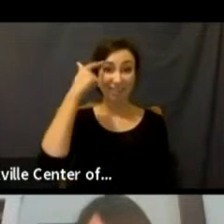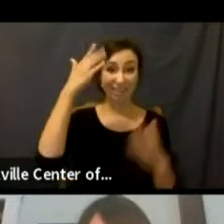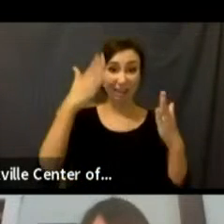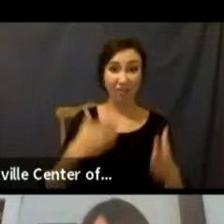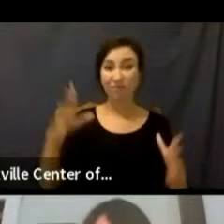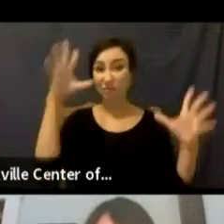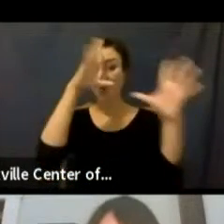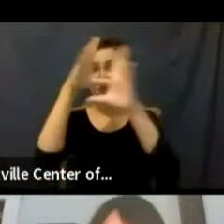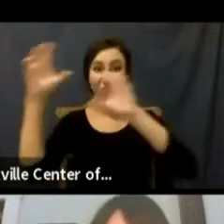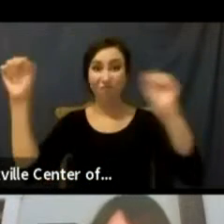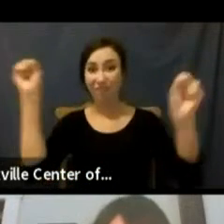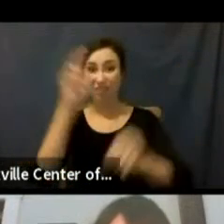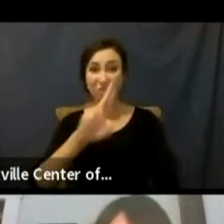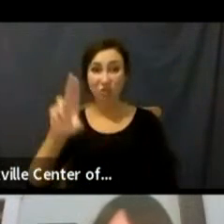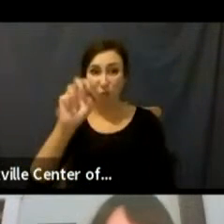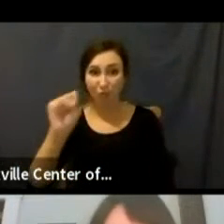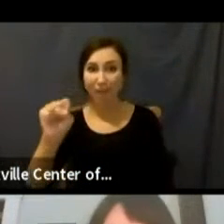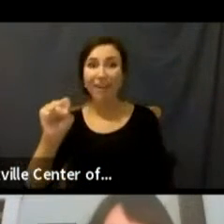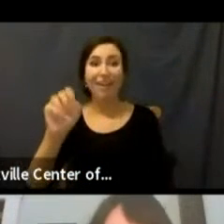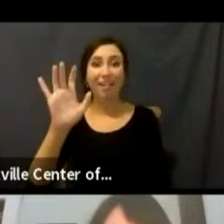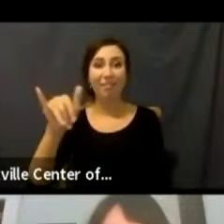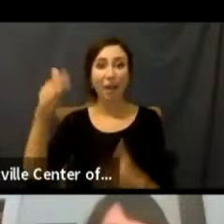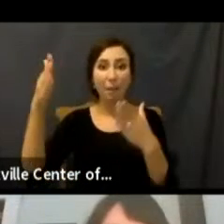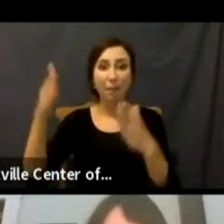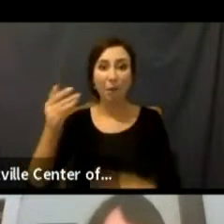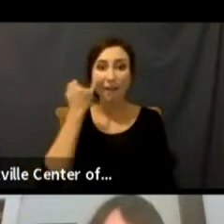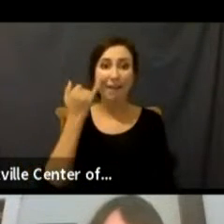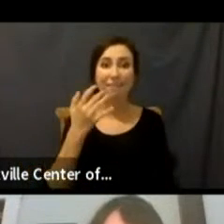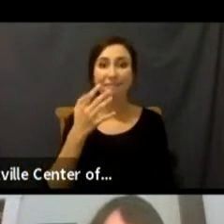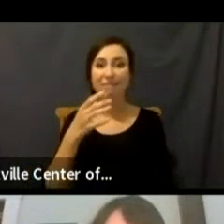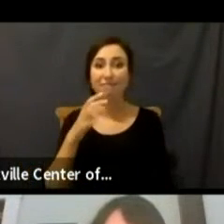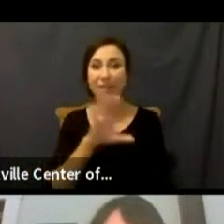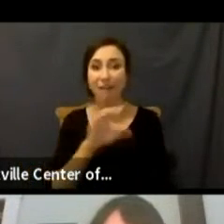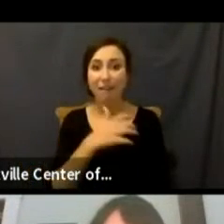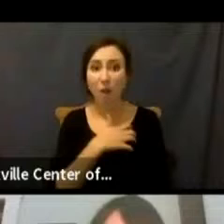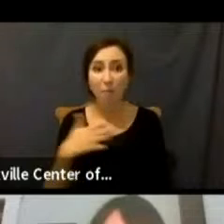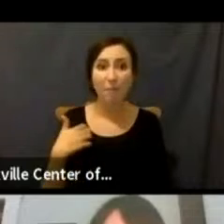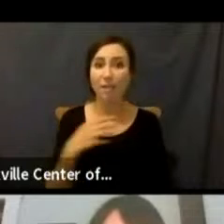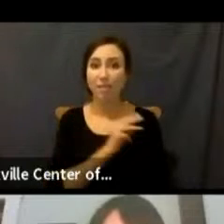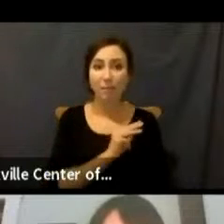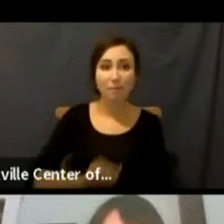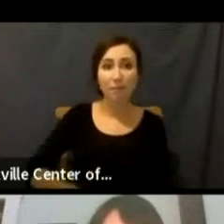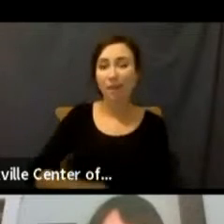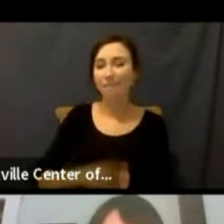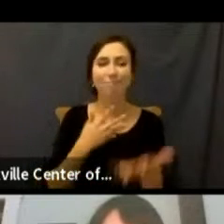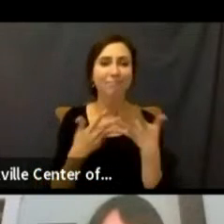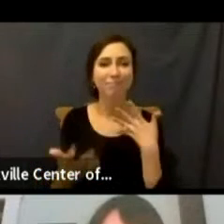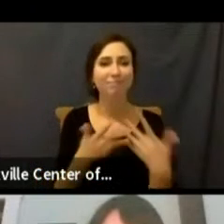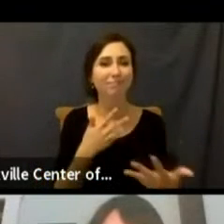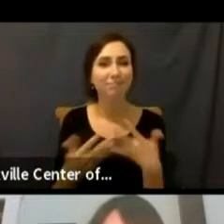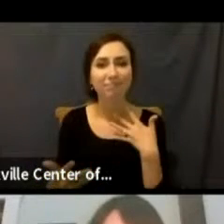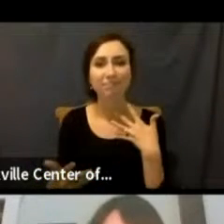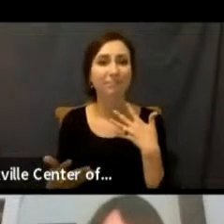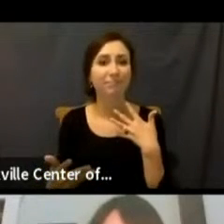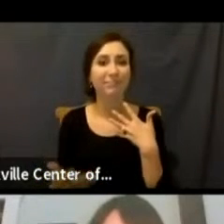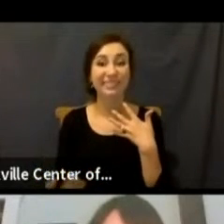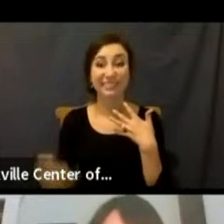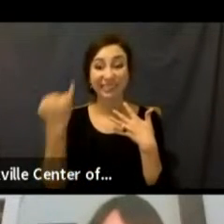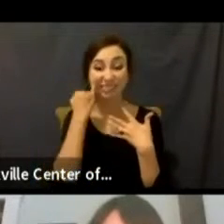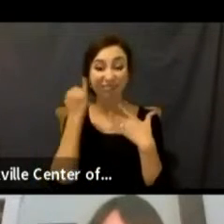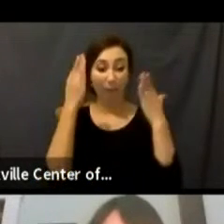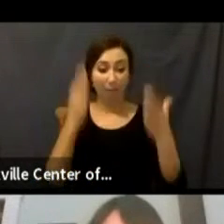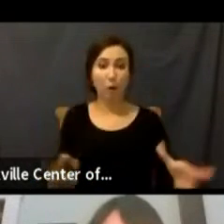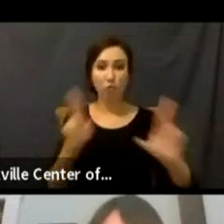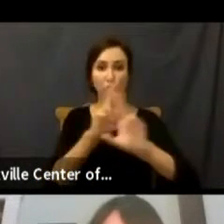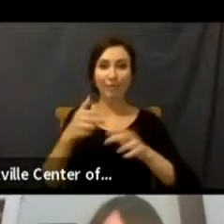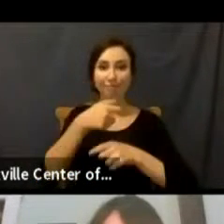of the United States is that person, if our county commission, if our mayor, whomever, as long as somebody steps up to the